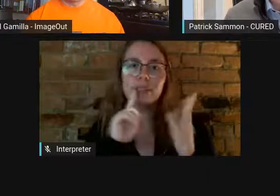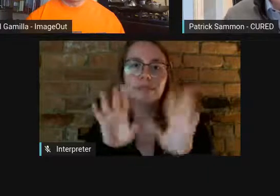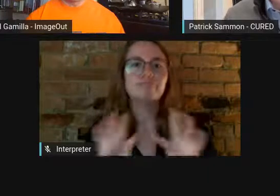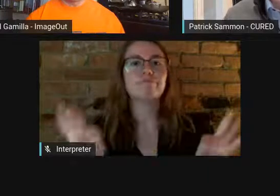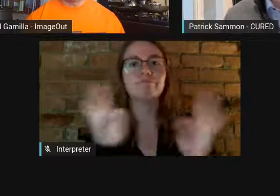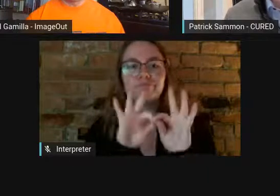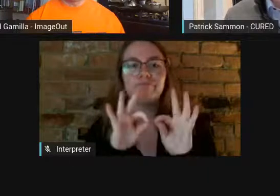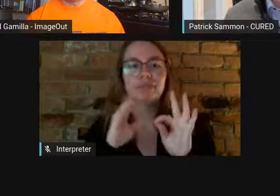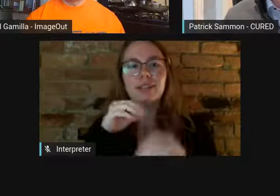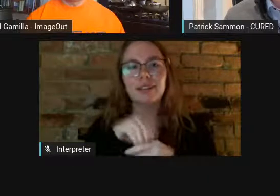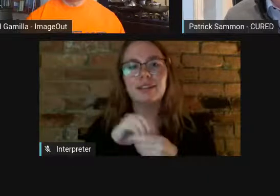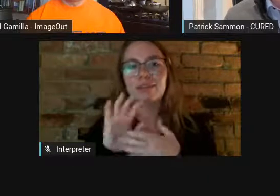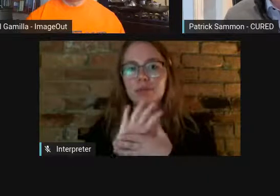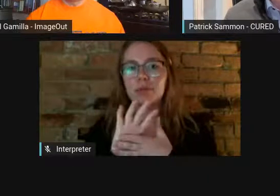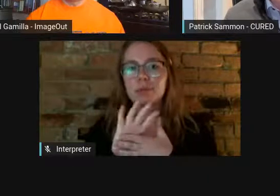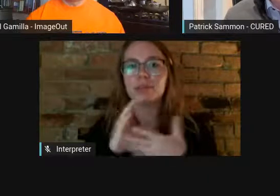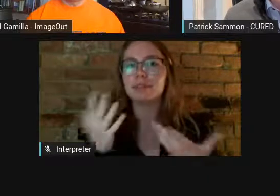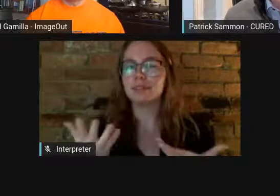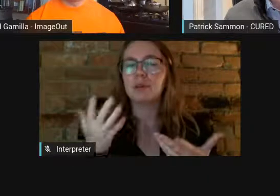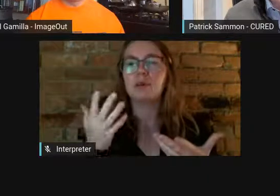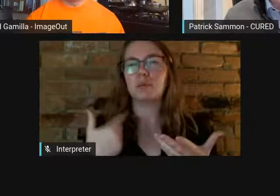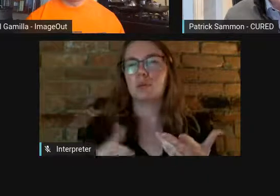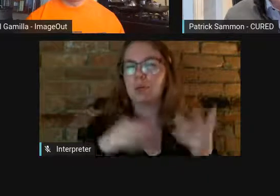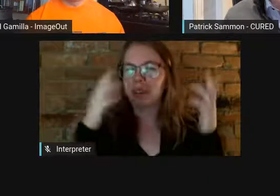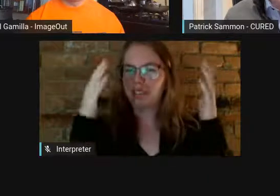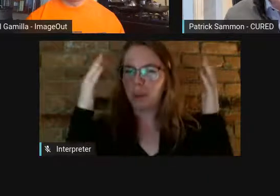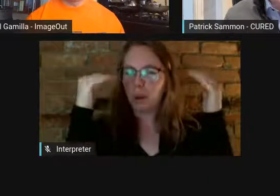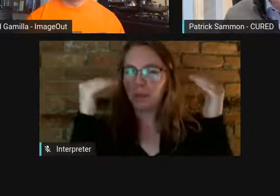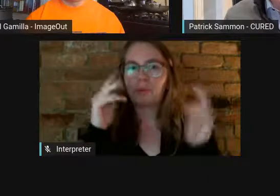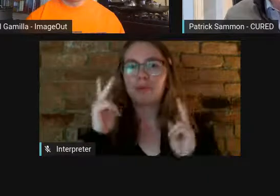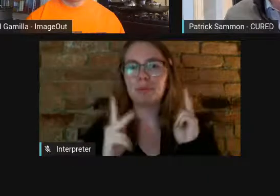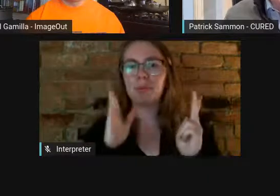so we hoped that people would go